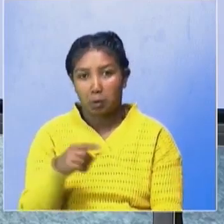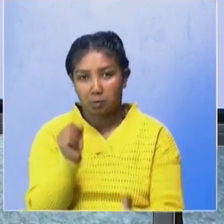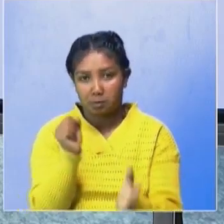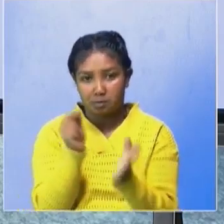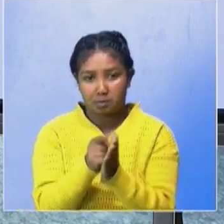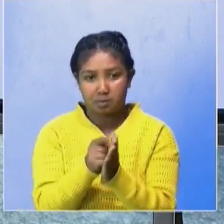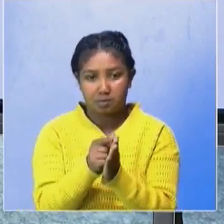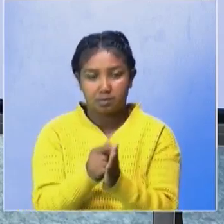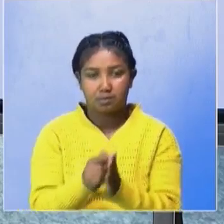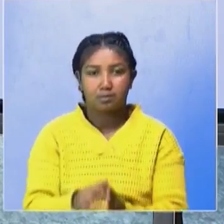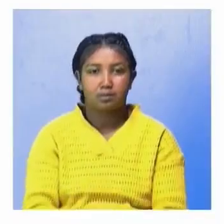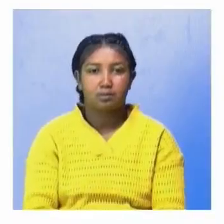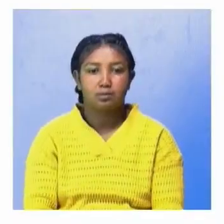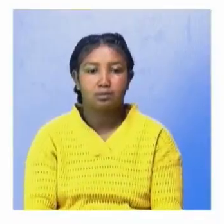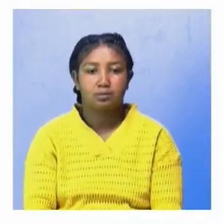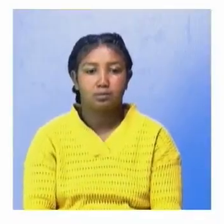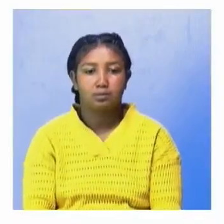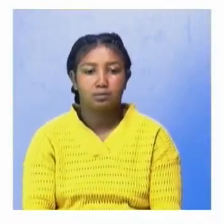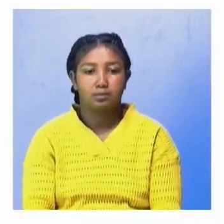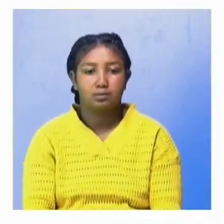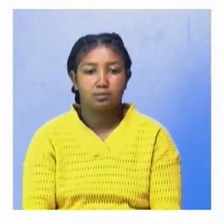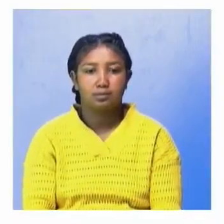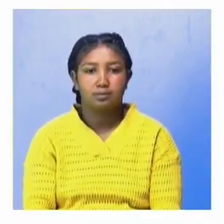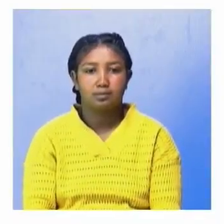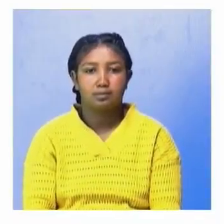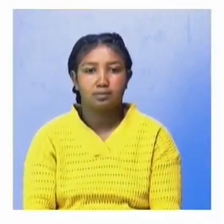example, she